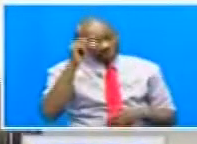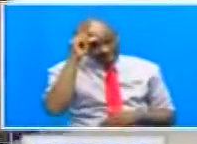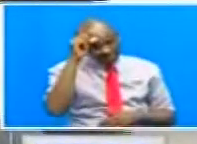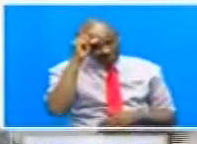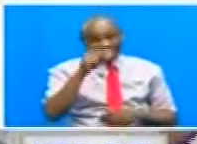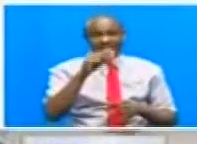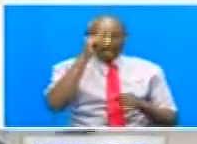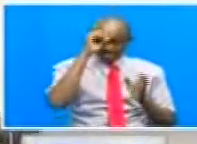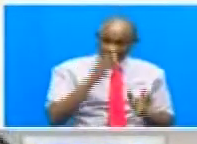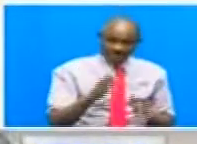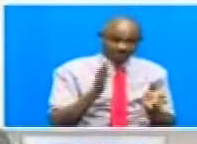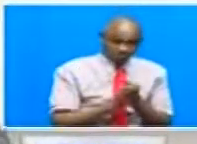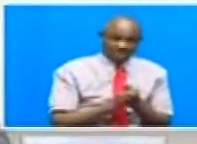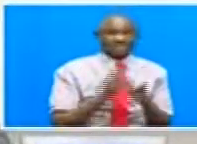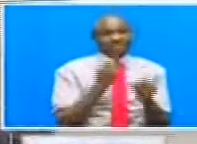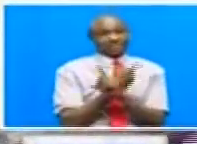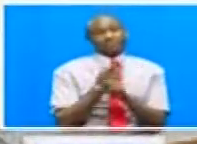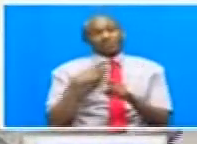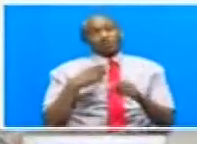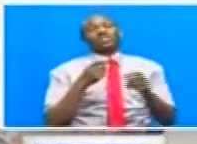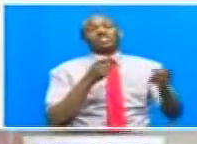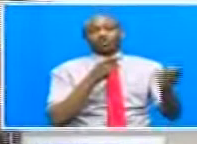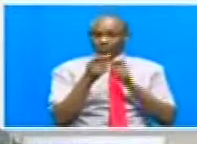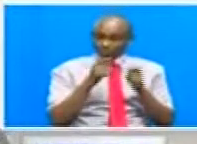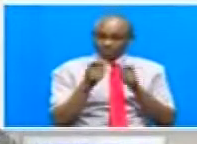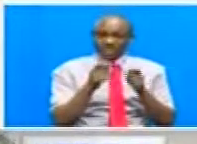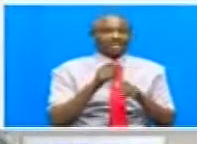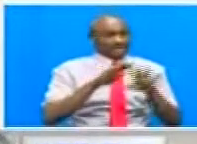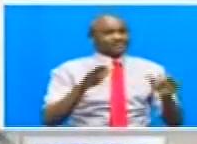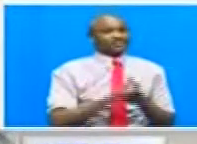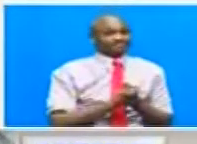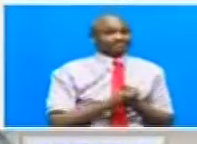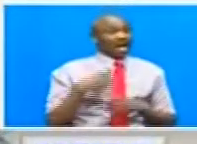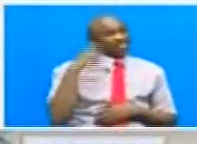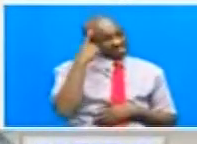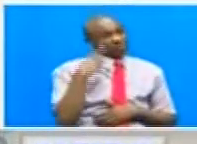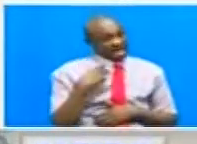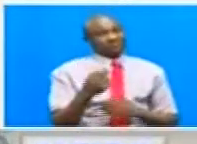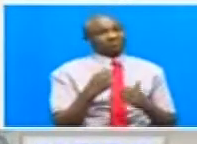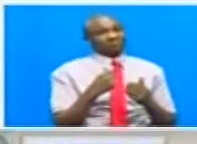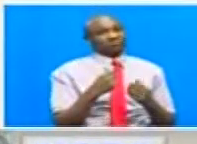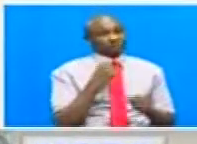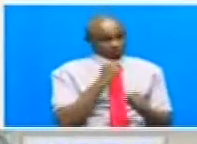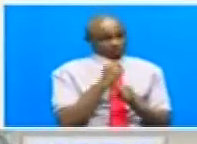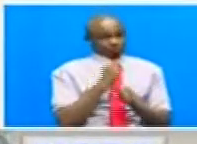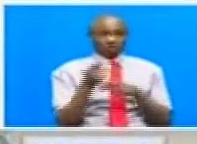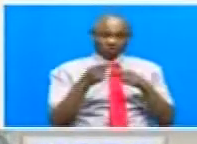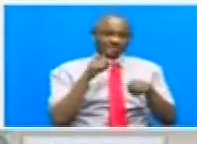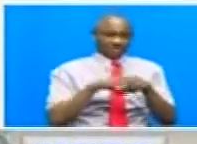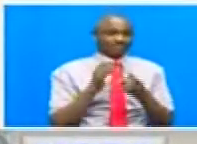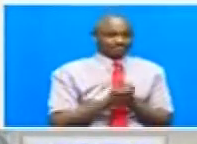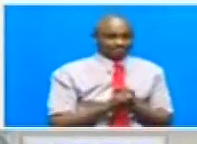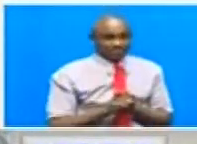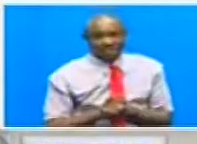the governors, and the CECs in charge of land, and everybody who's concerned. I think we have done a bit in the shortest time. Finally,